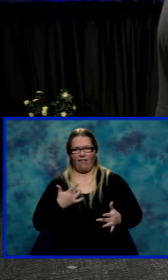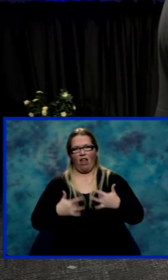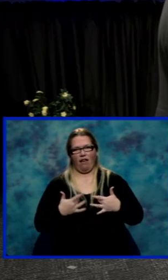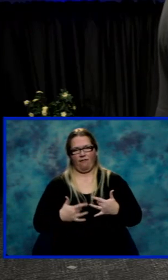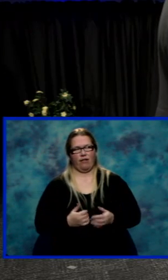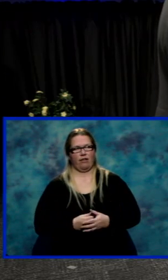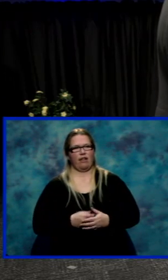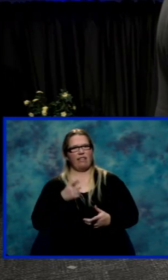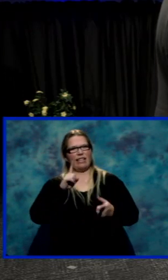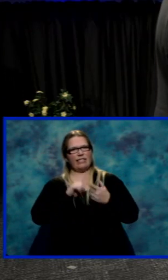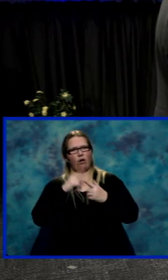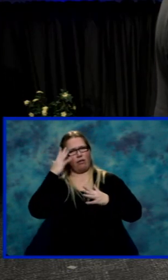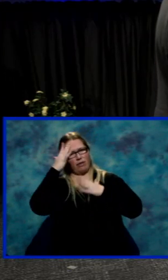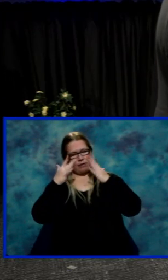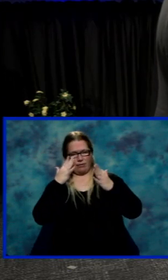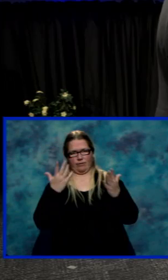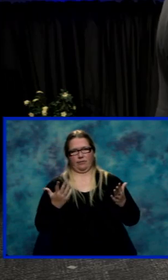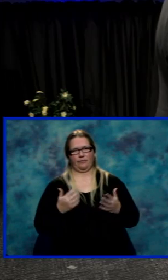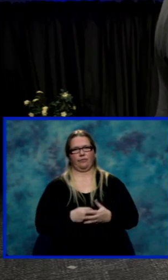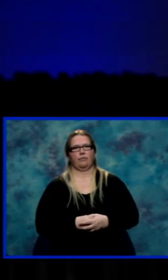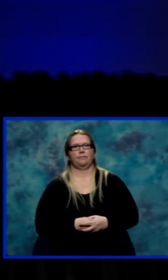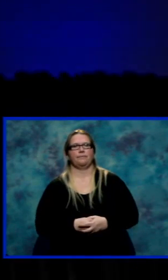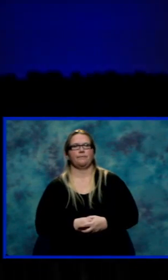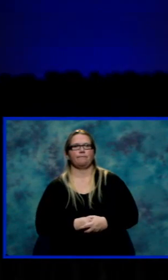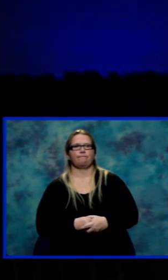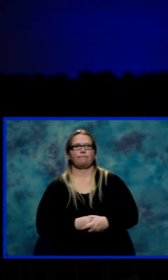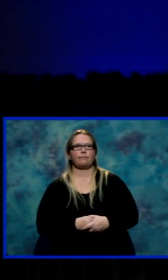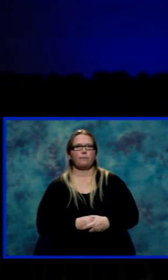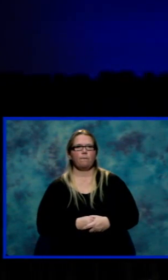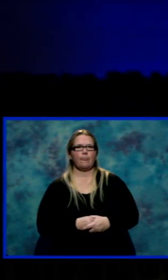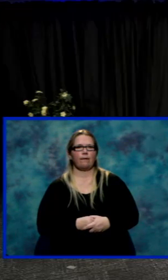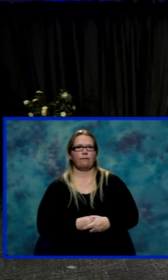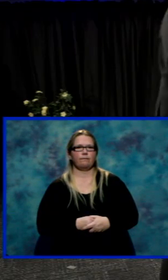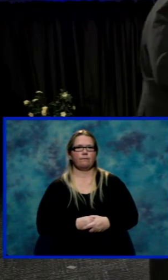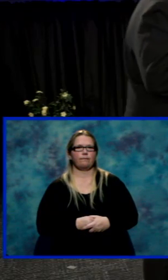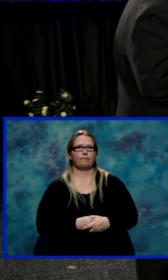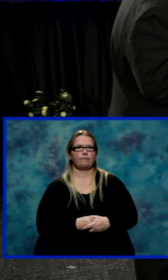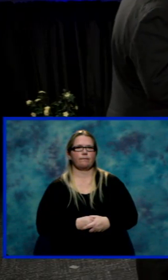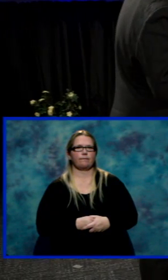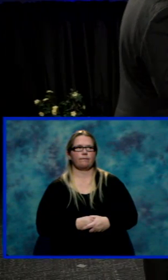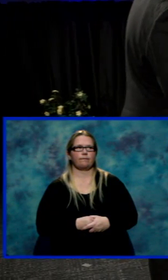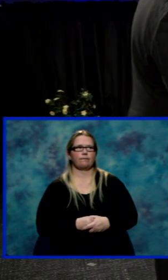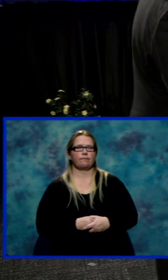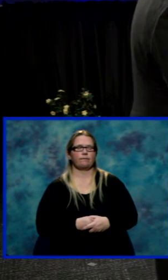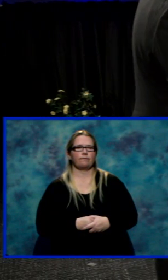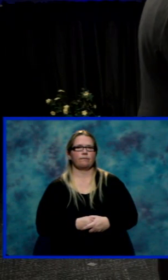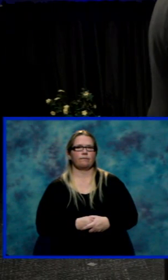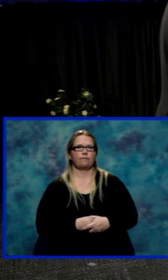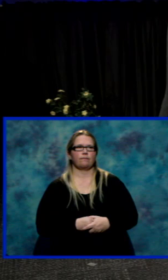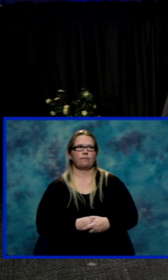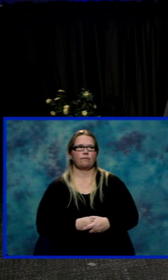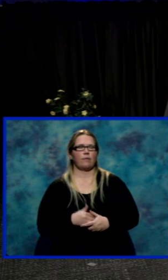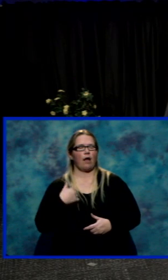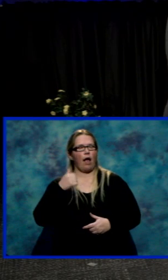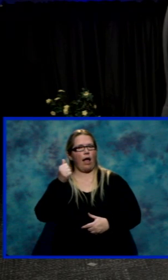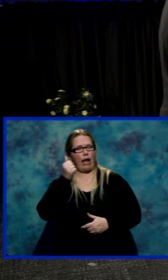They still are thinking about seceding from time to time in the West. Hmm. Now, I know this might put you on